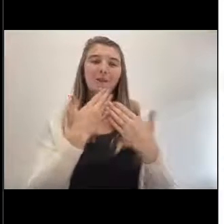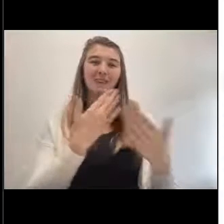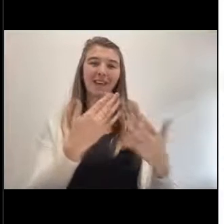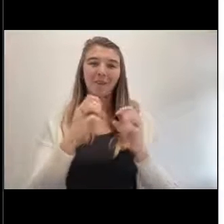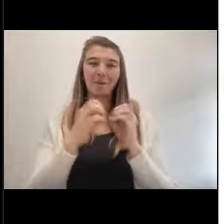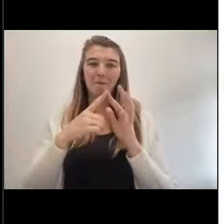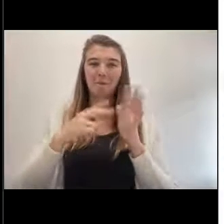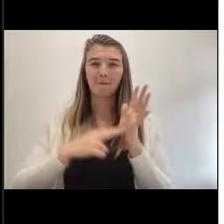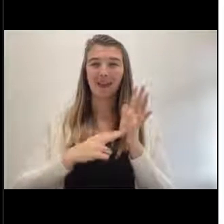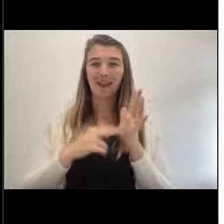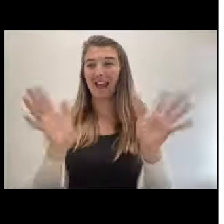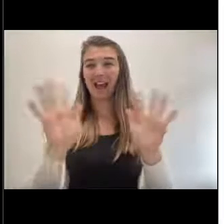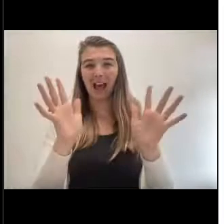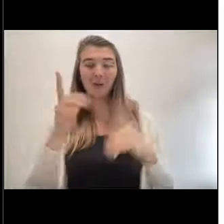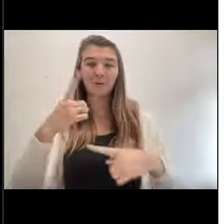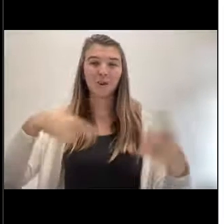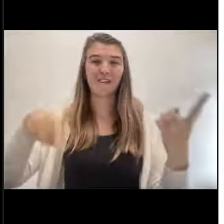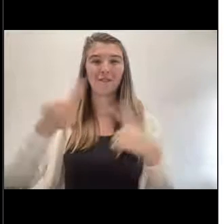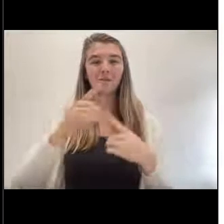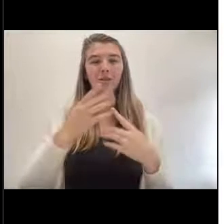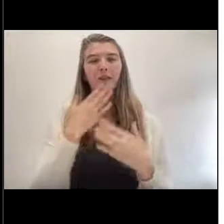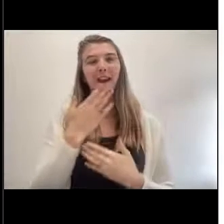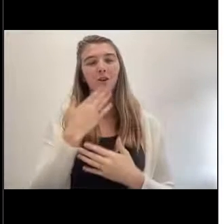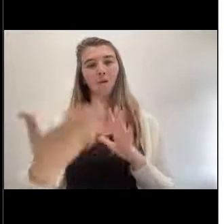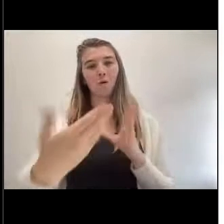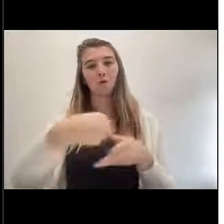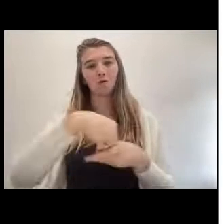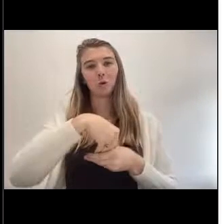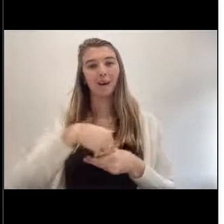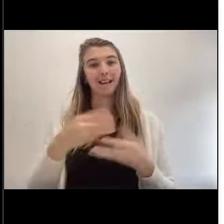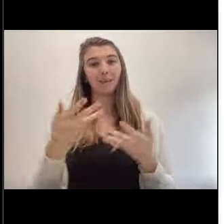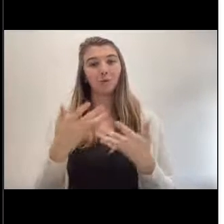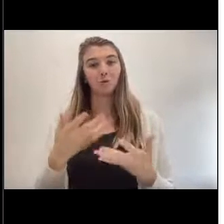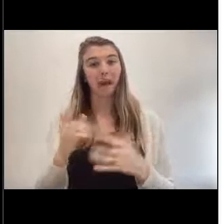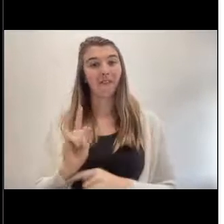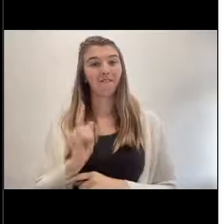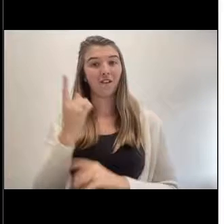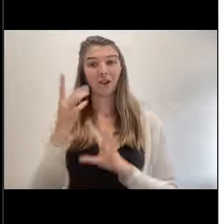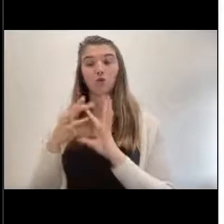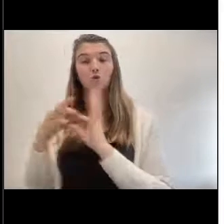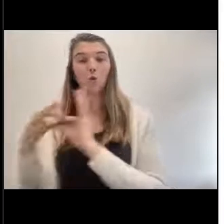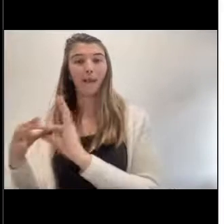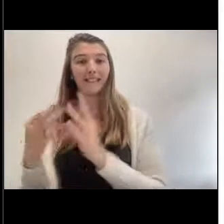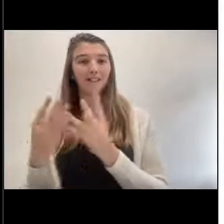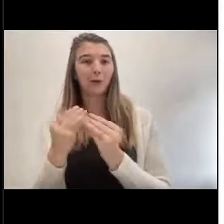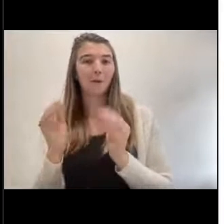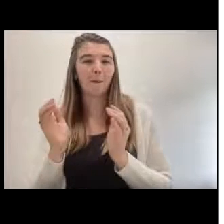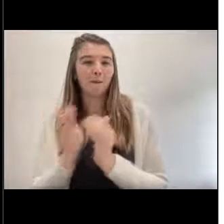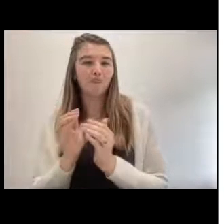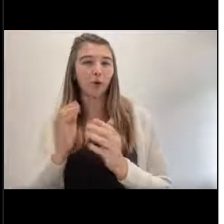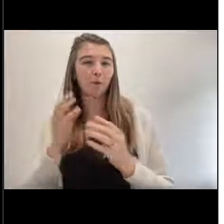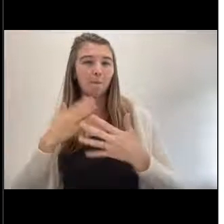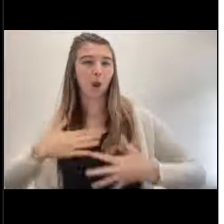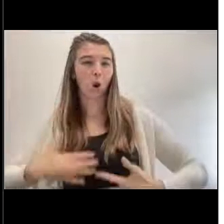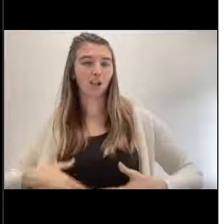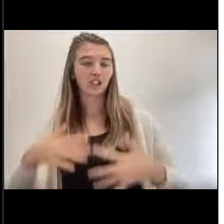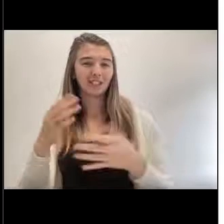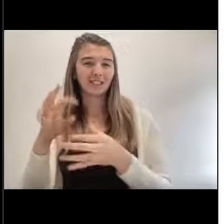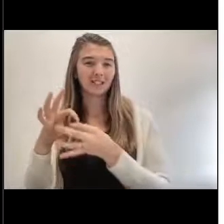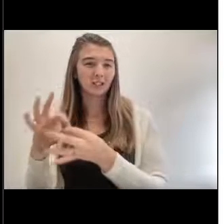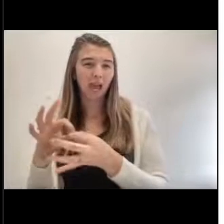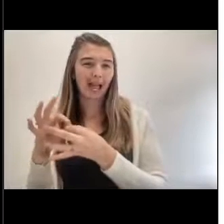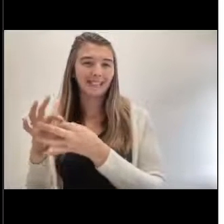everyone, and thank you for joining us for our first joint webinar with the Microbiology Society. It's sometimes a bit more difficult to get a sense